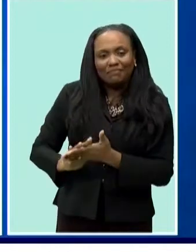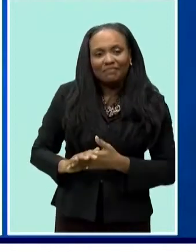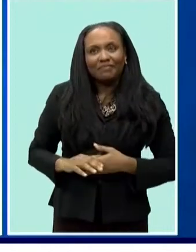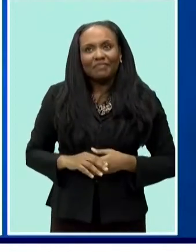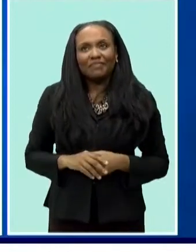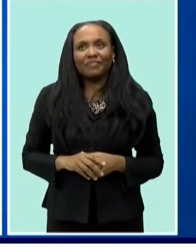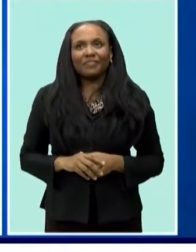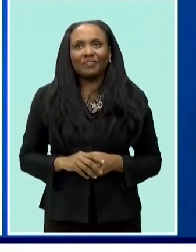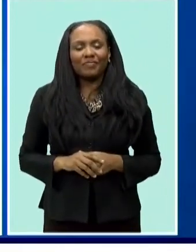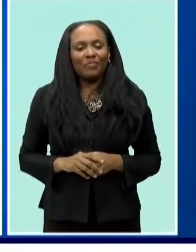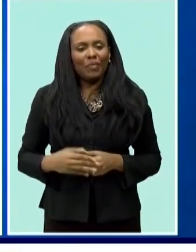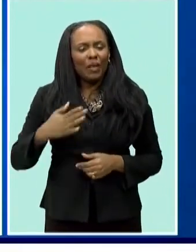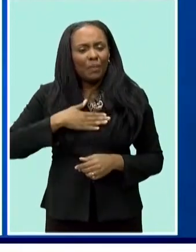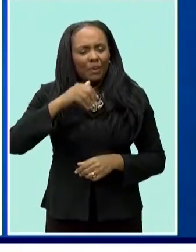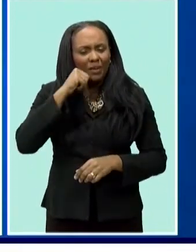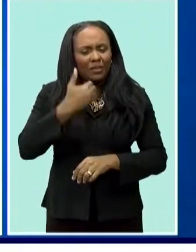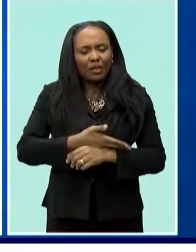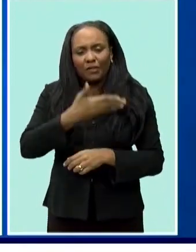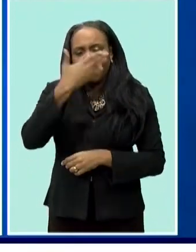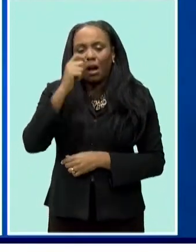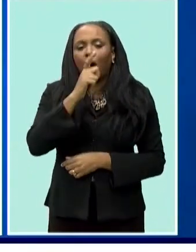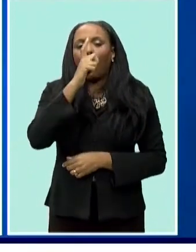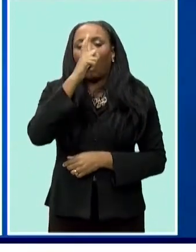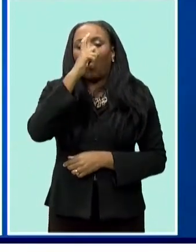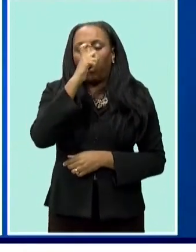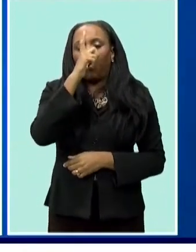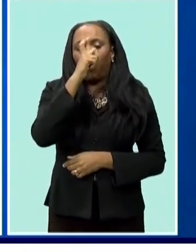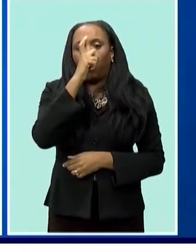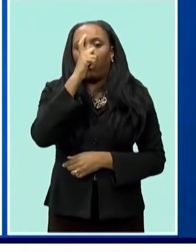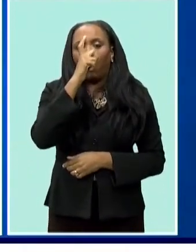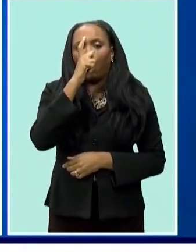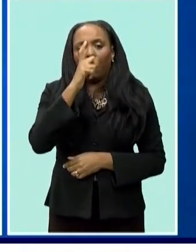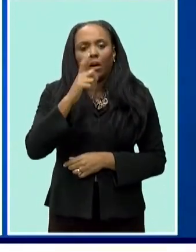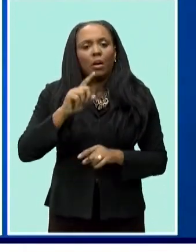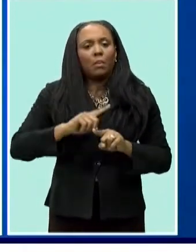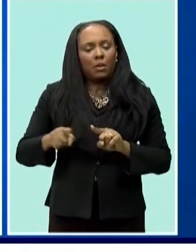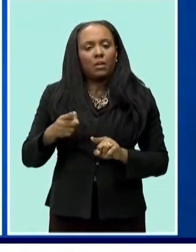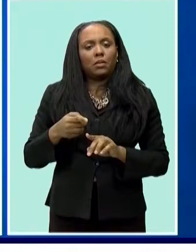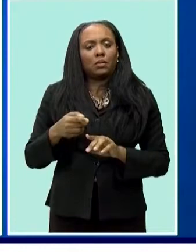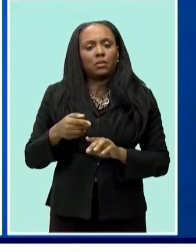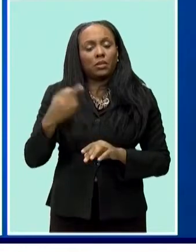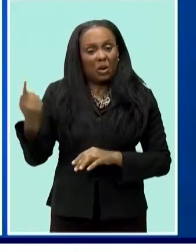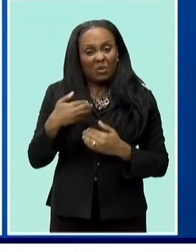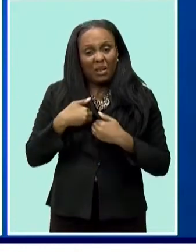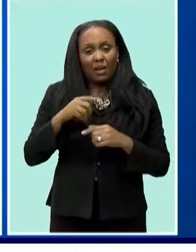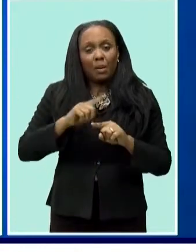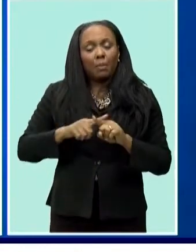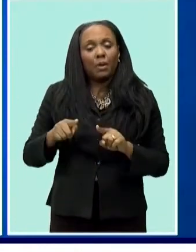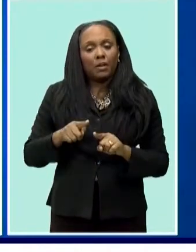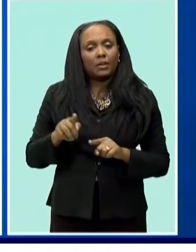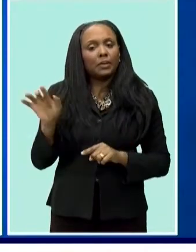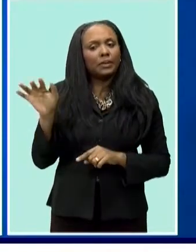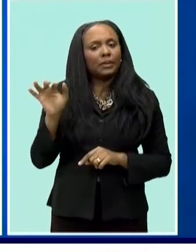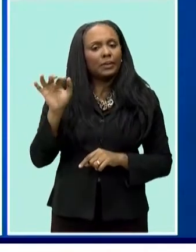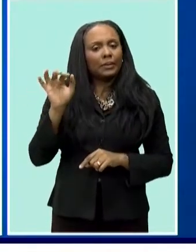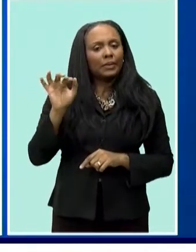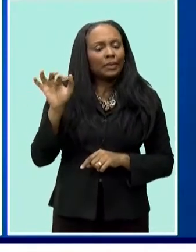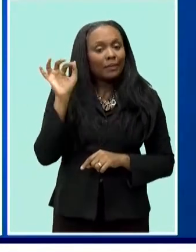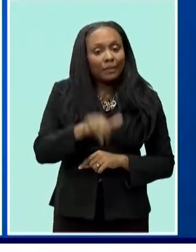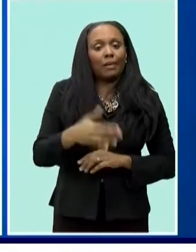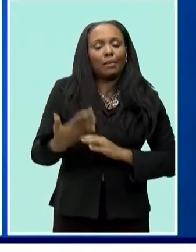put her inhaler and her chamber in her bag, but that particular morning we were hustling and she ran out the house without